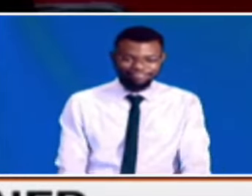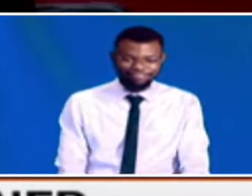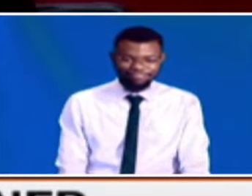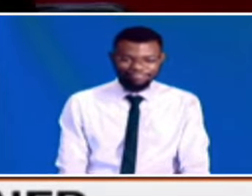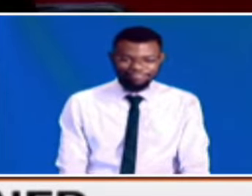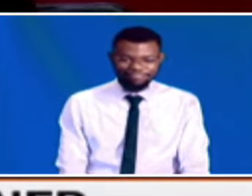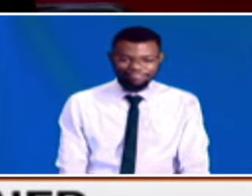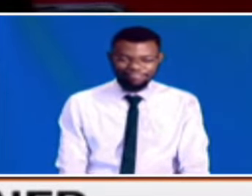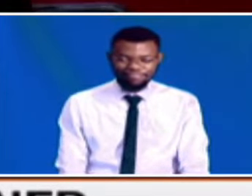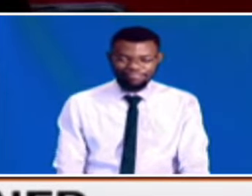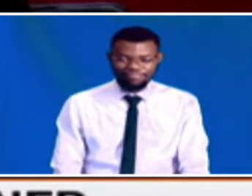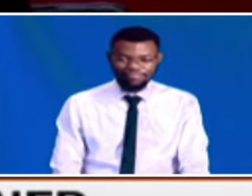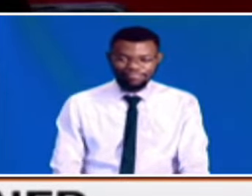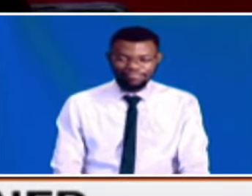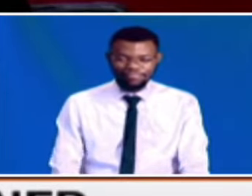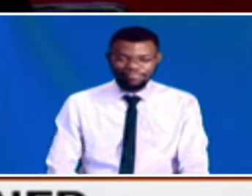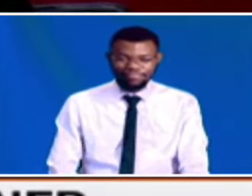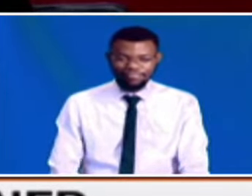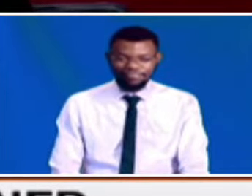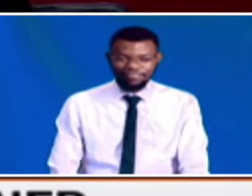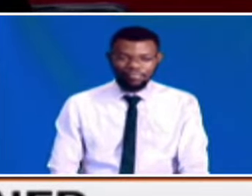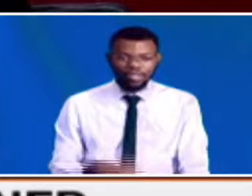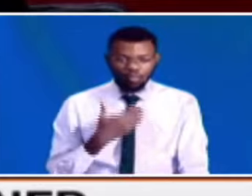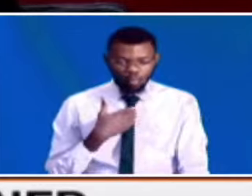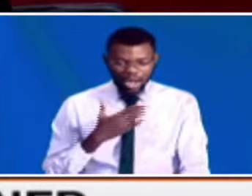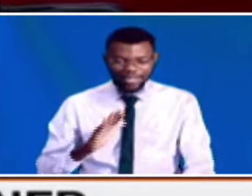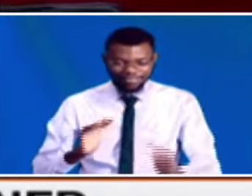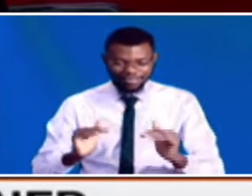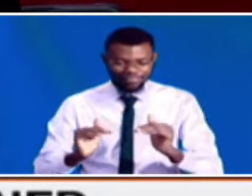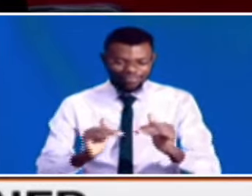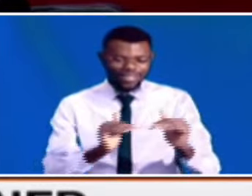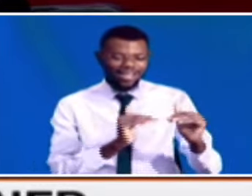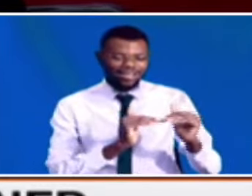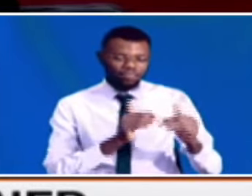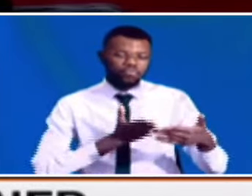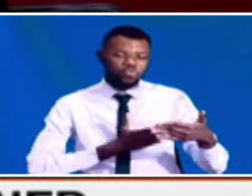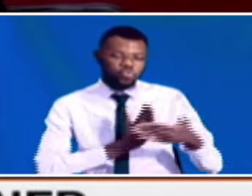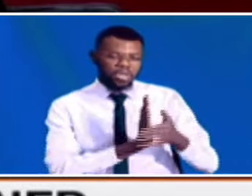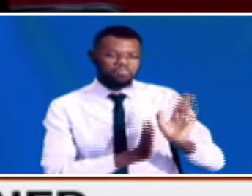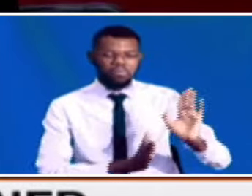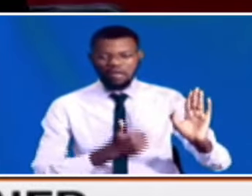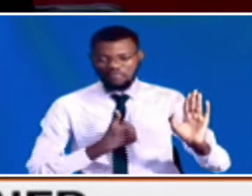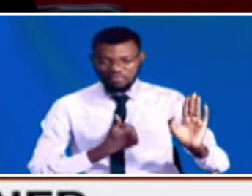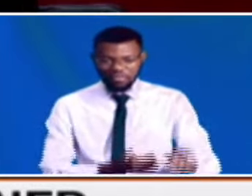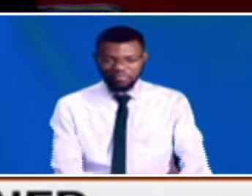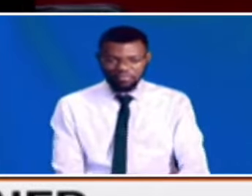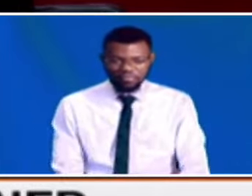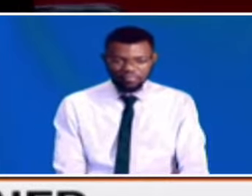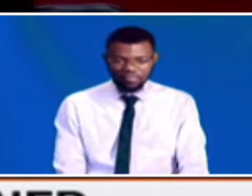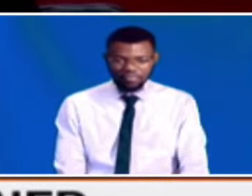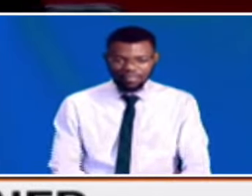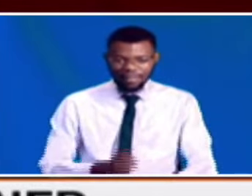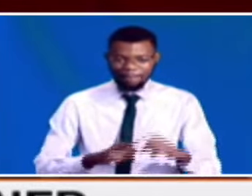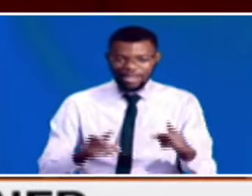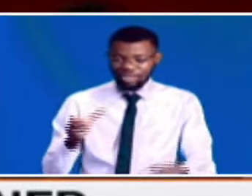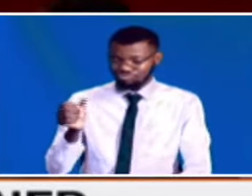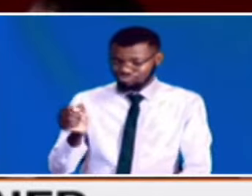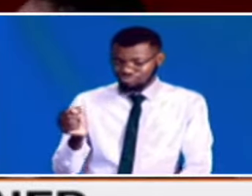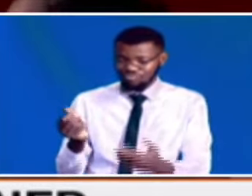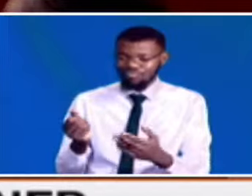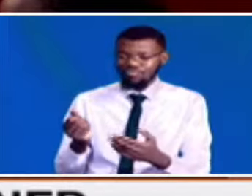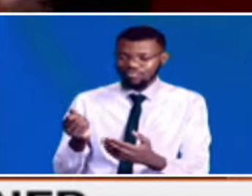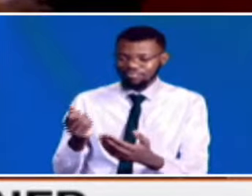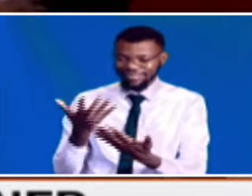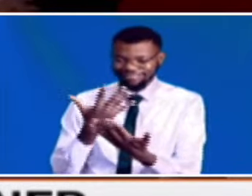form of an injustice towards it or infringement of his rights. So then he'll be reminded that it's an industrial area. The